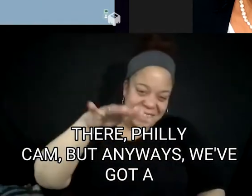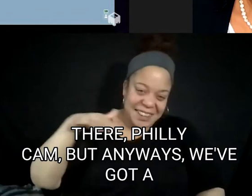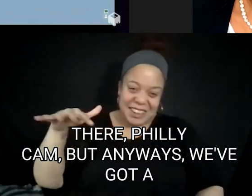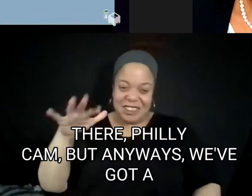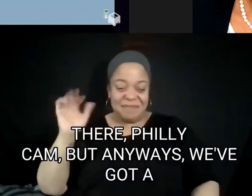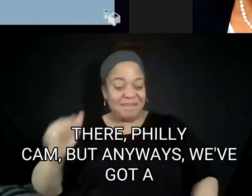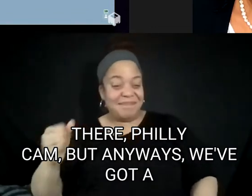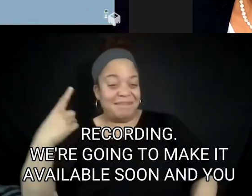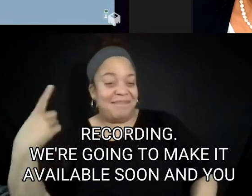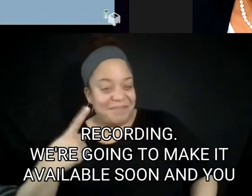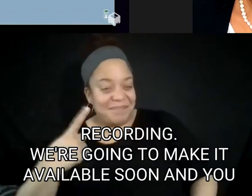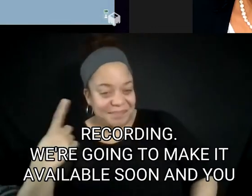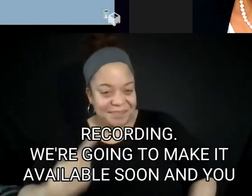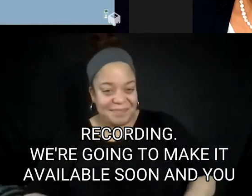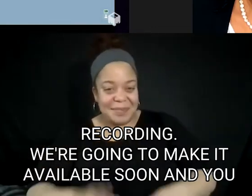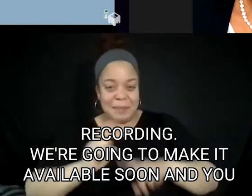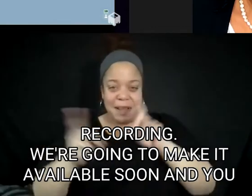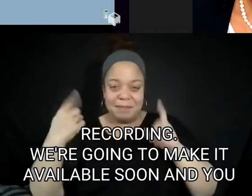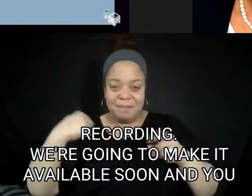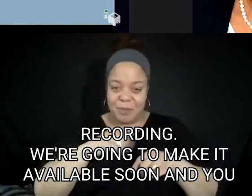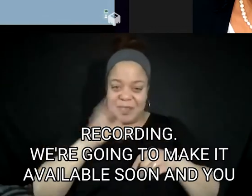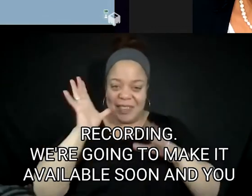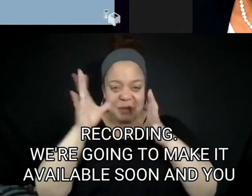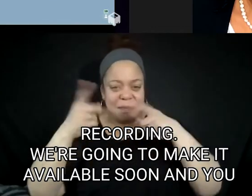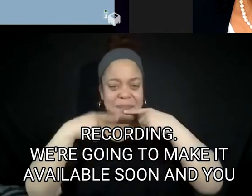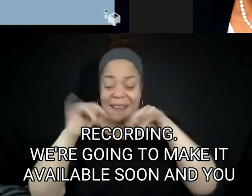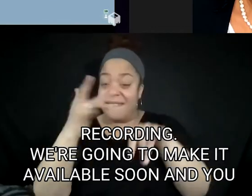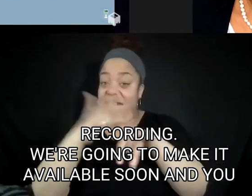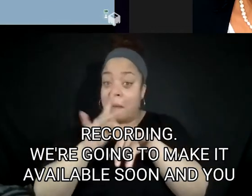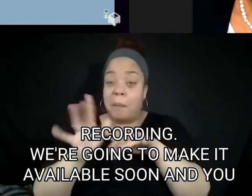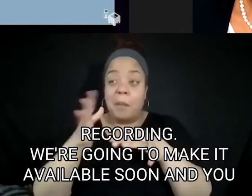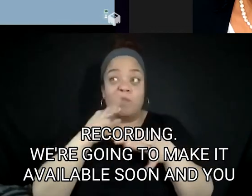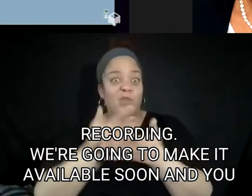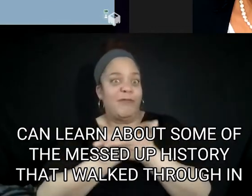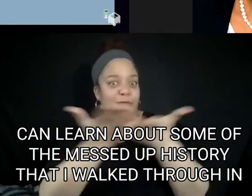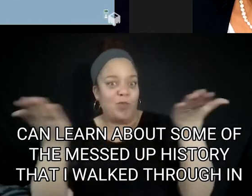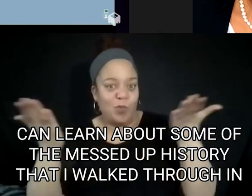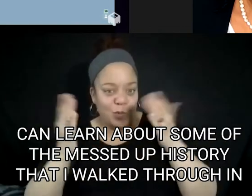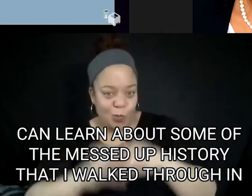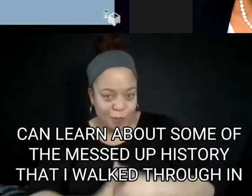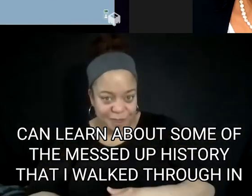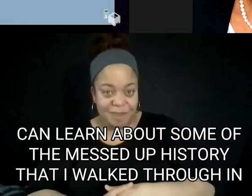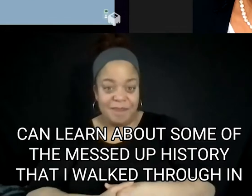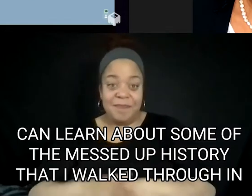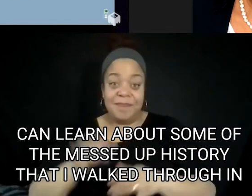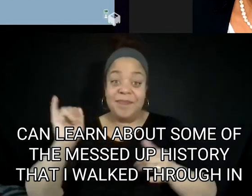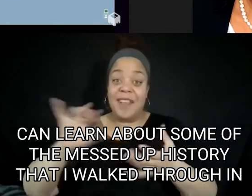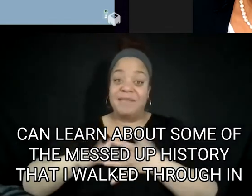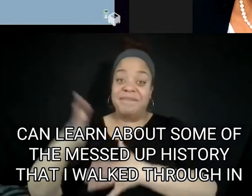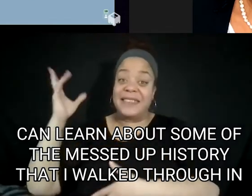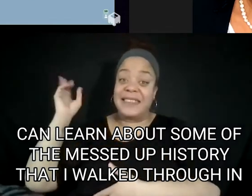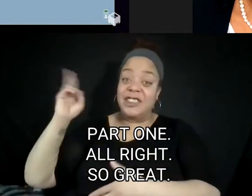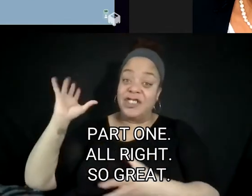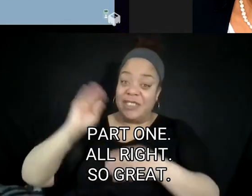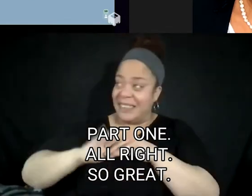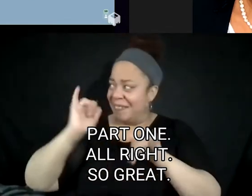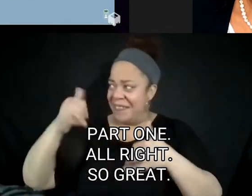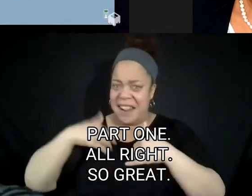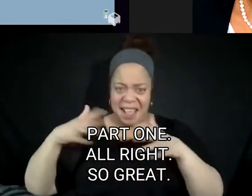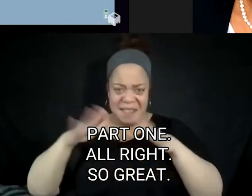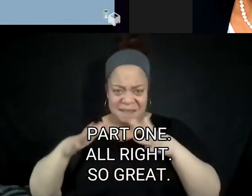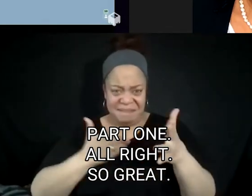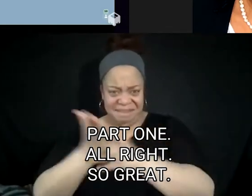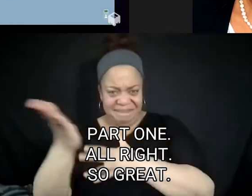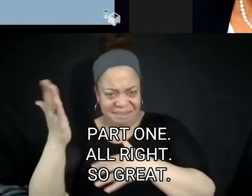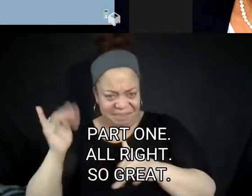of the messed up history that I talked through in part one. All right. So great. A lot of you were in part one. I'm wondering if I